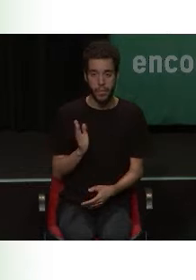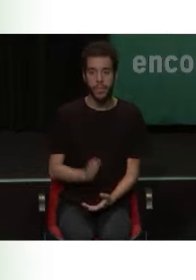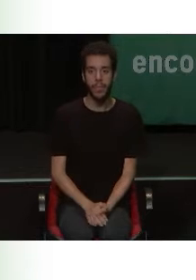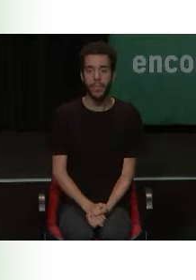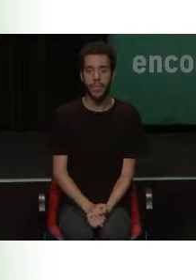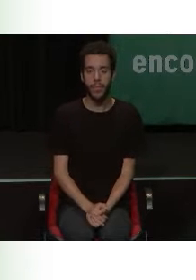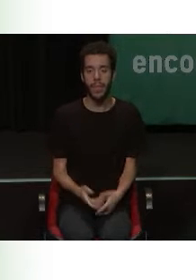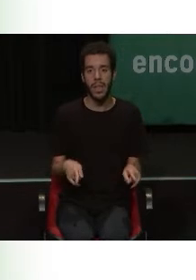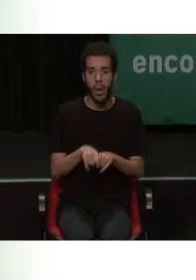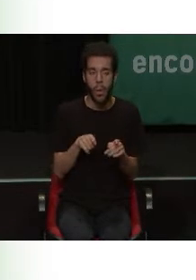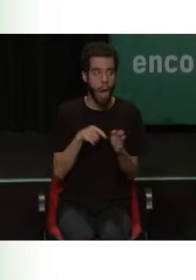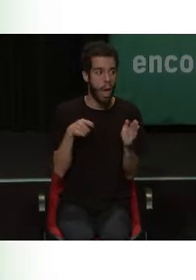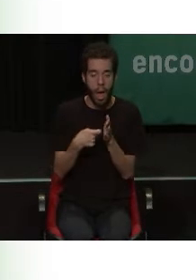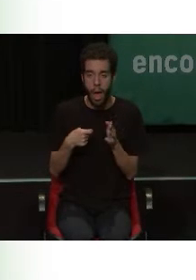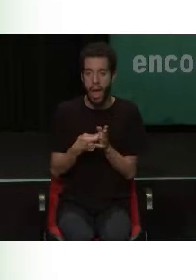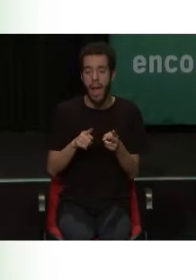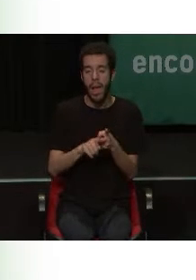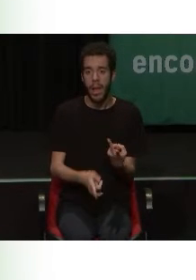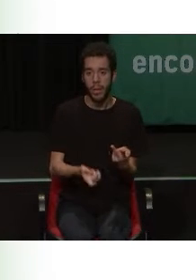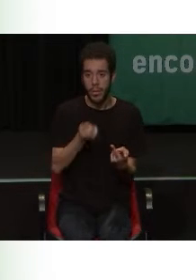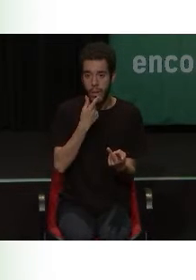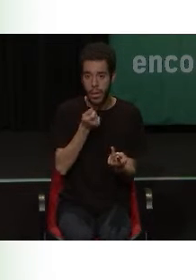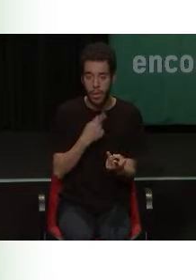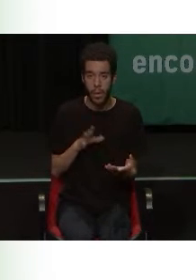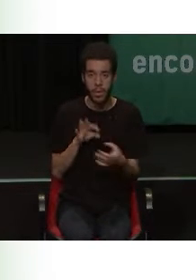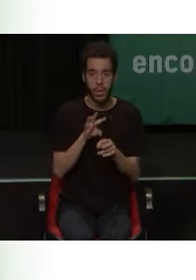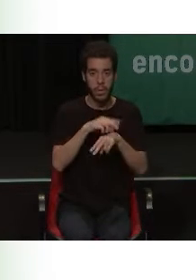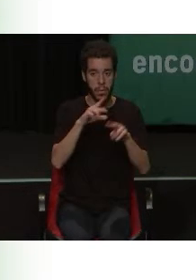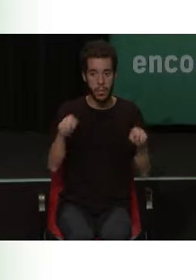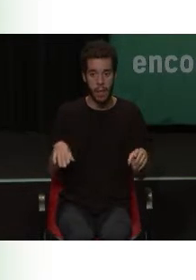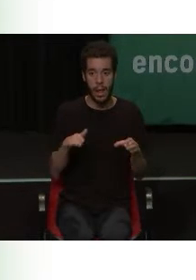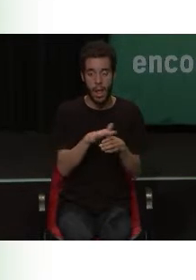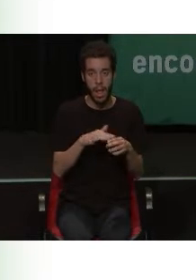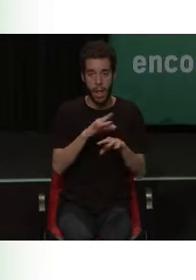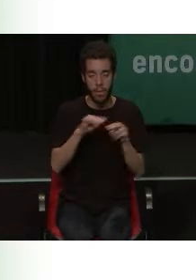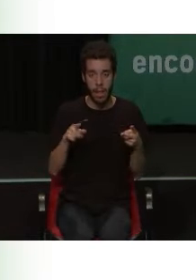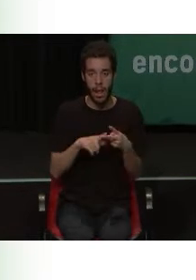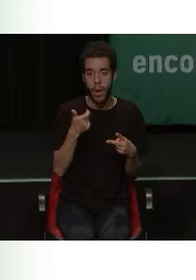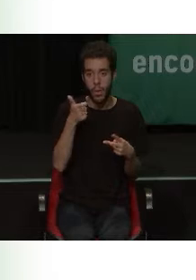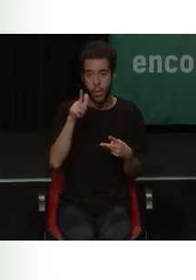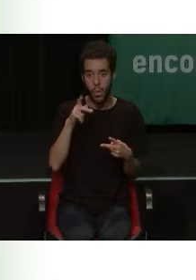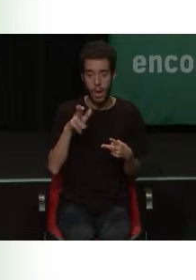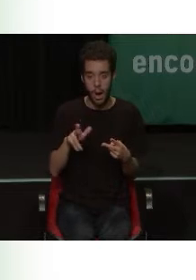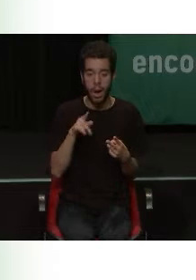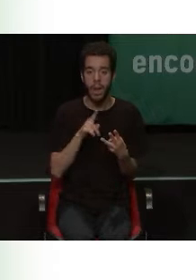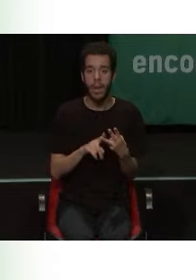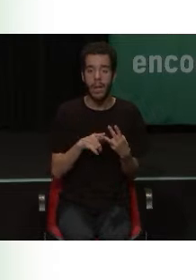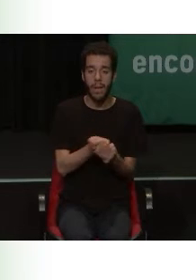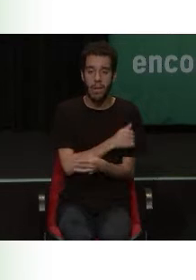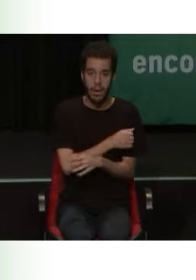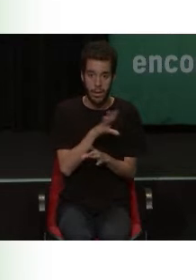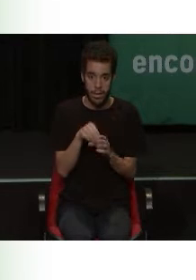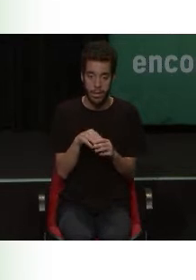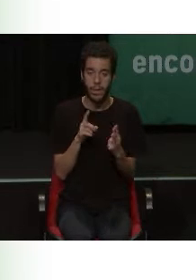interactions, including the use of antibiotics at hospital level,